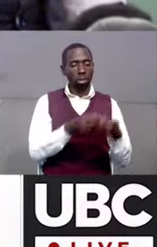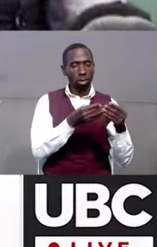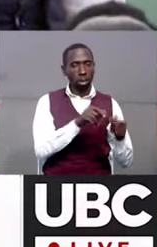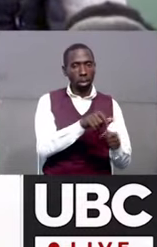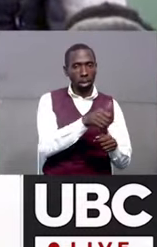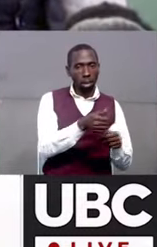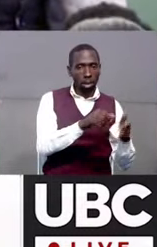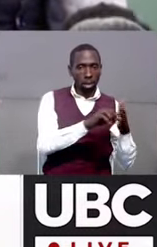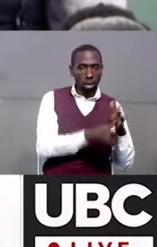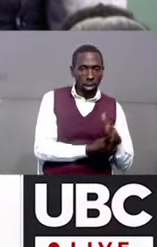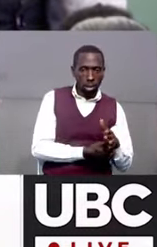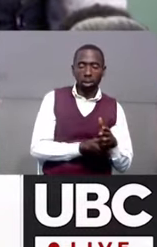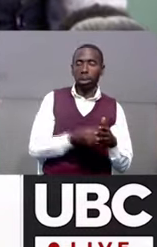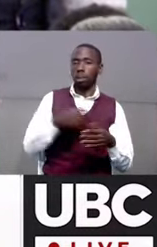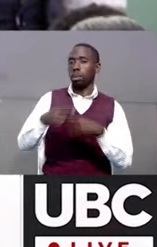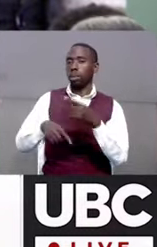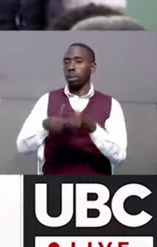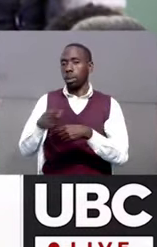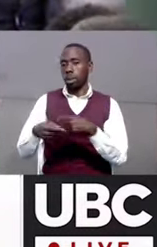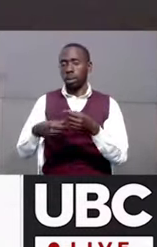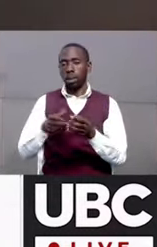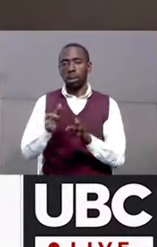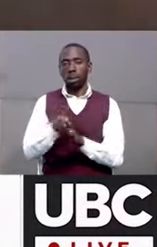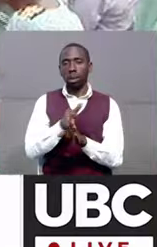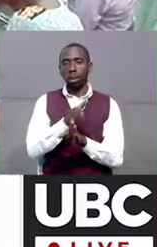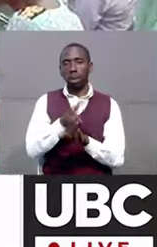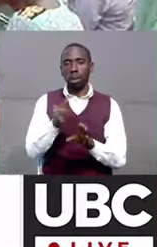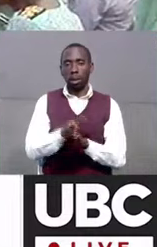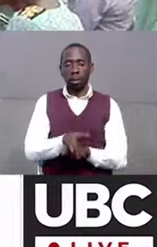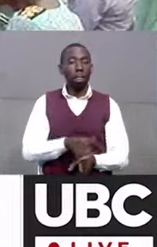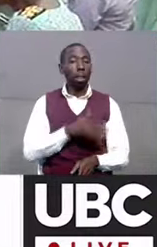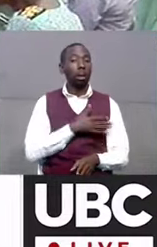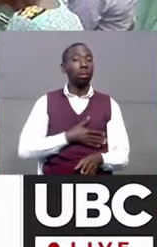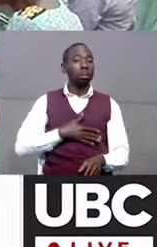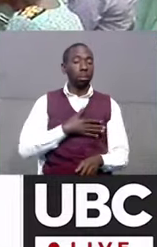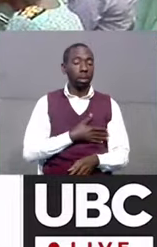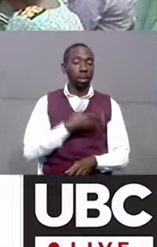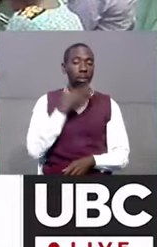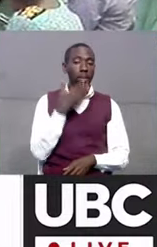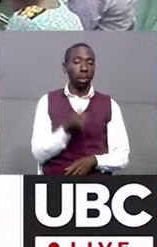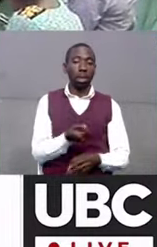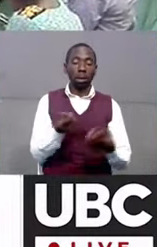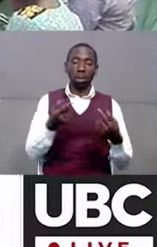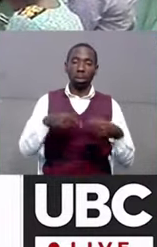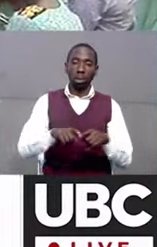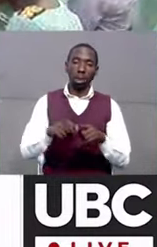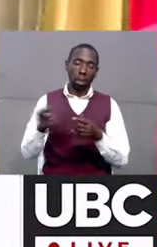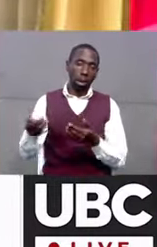as you had guided, Right Honourable Speaker. Thank you. Can we first have the